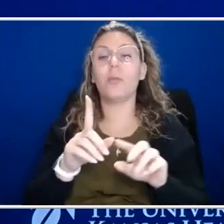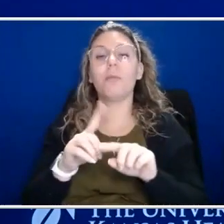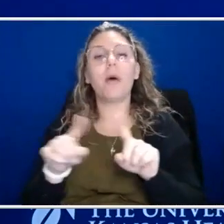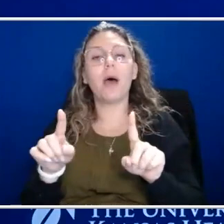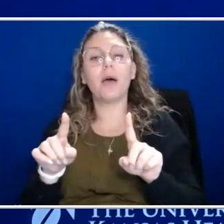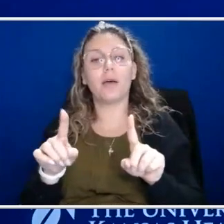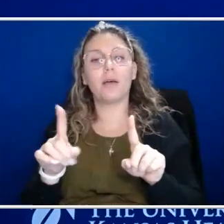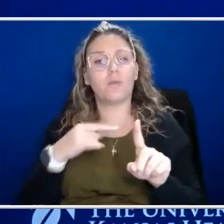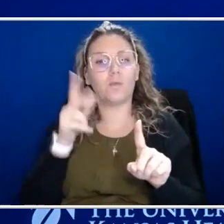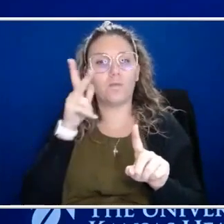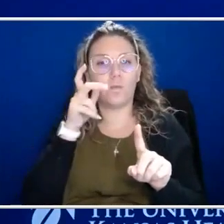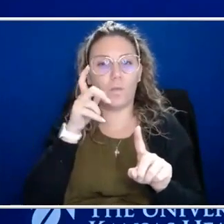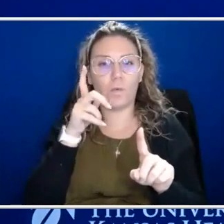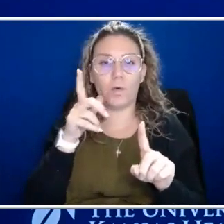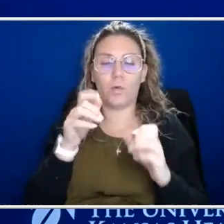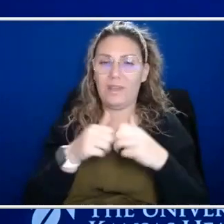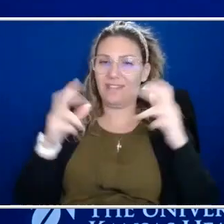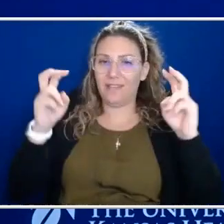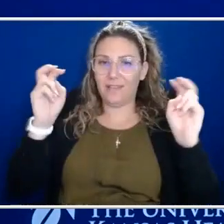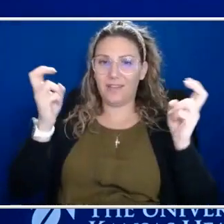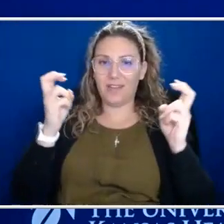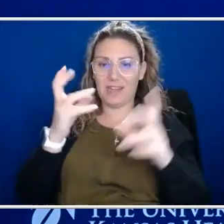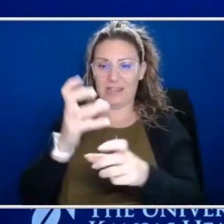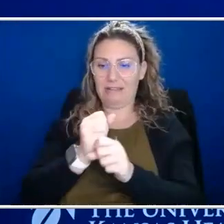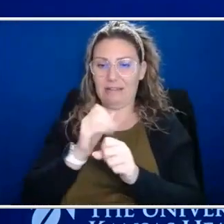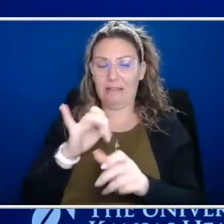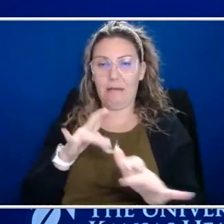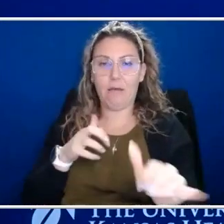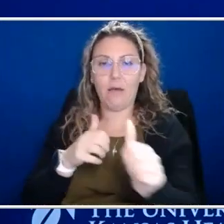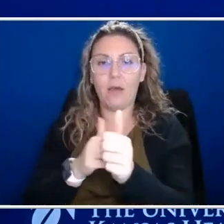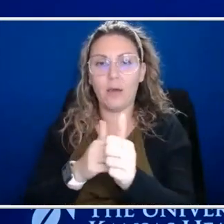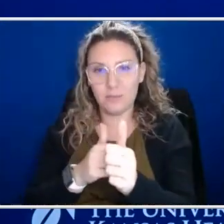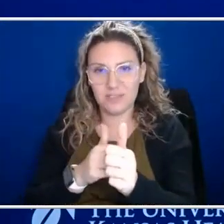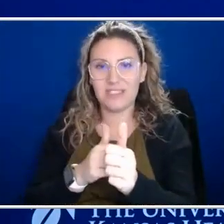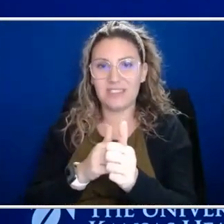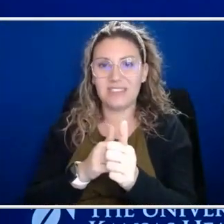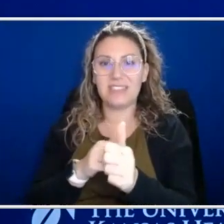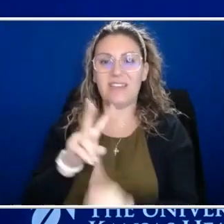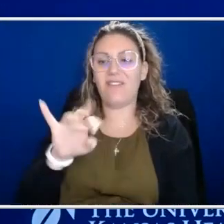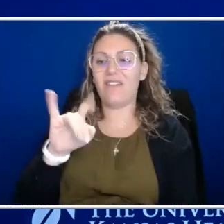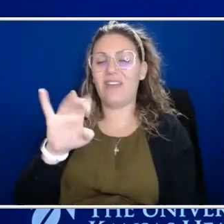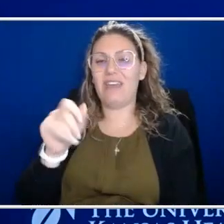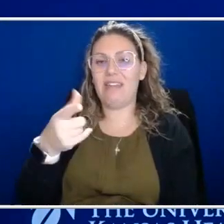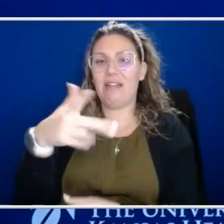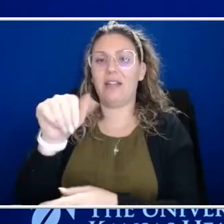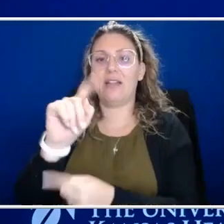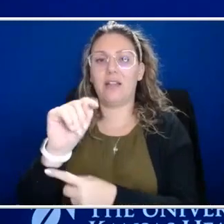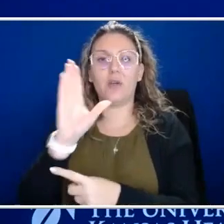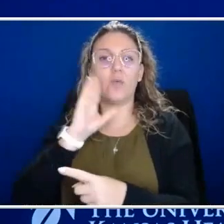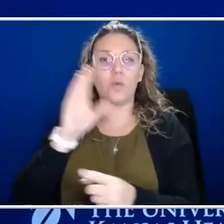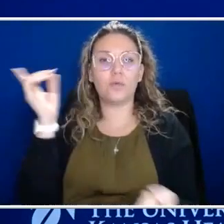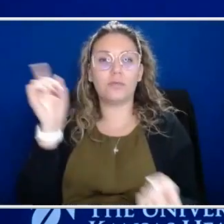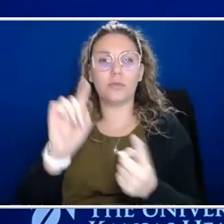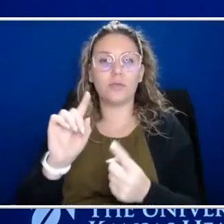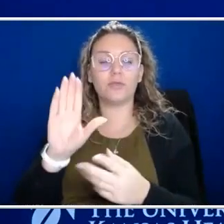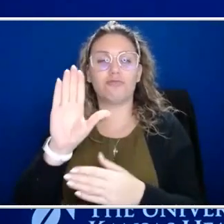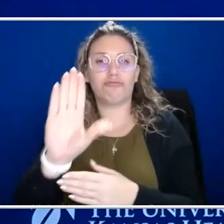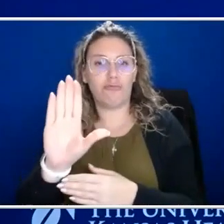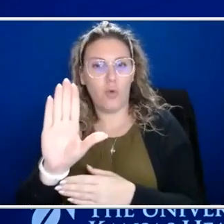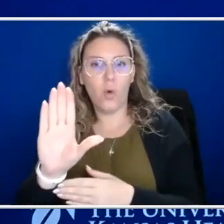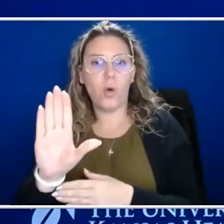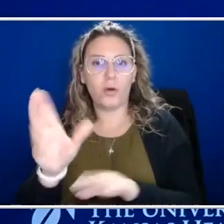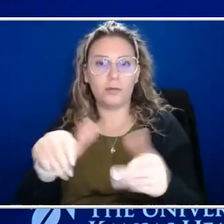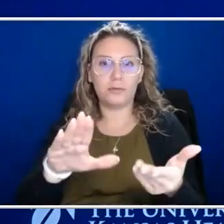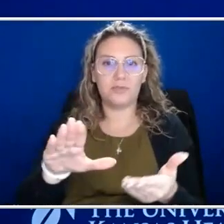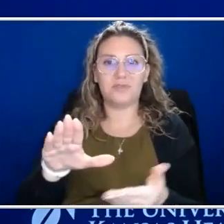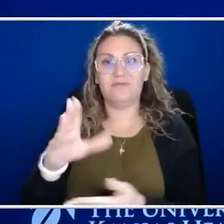about in our headlines, getting that updated bivalent booster reduces your risk of death by 15%. You know, today I heard on the news one of the anchors